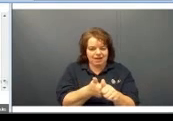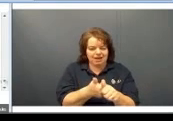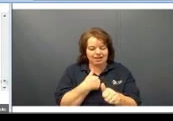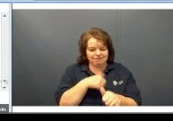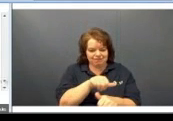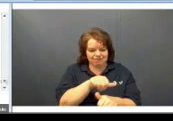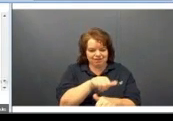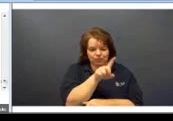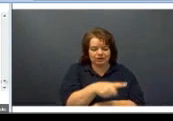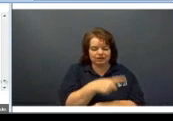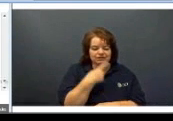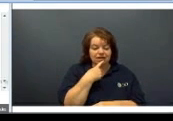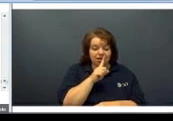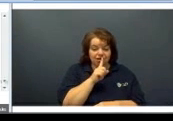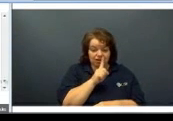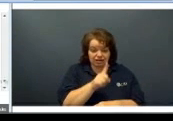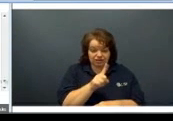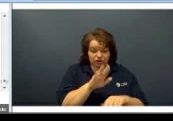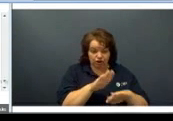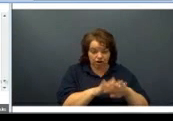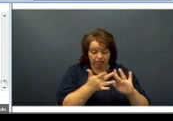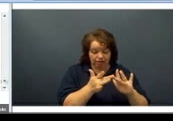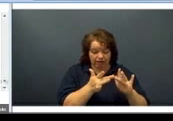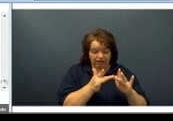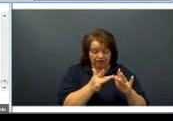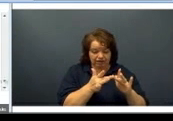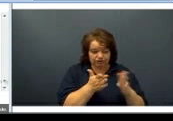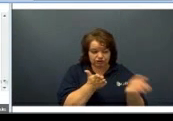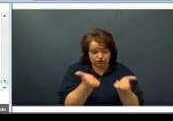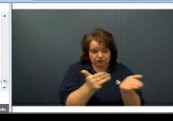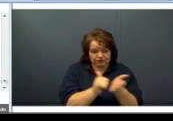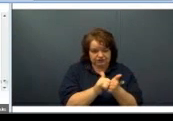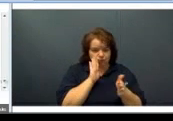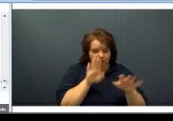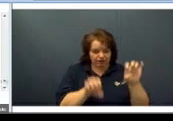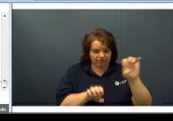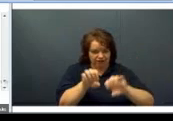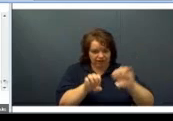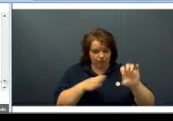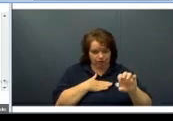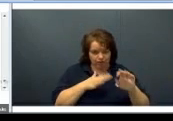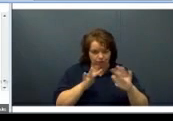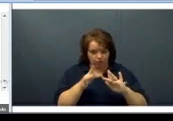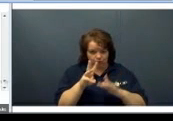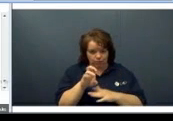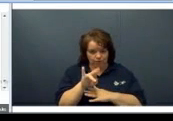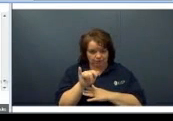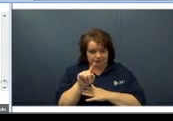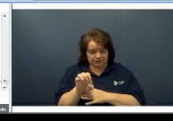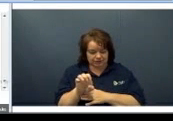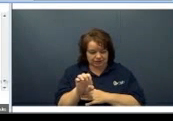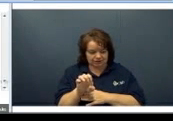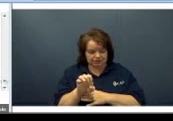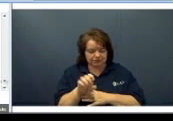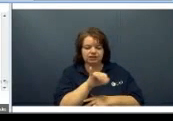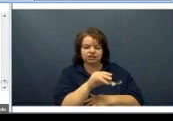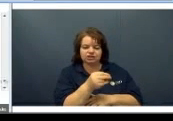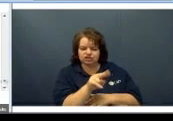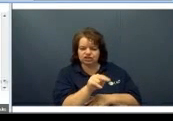Okay, and then right behind that one, there's another question that says, is there an online service that will evaluate our website?